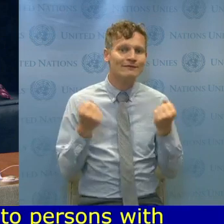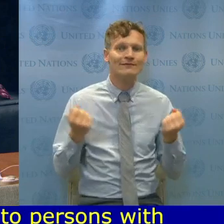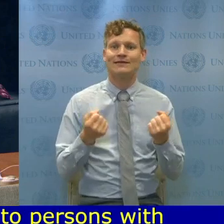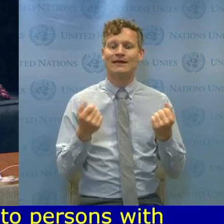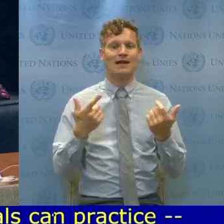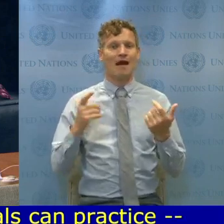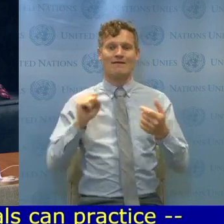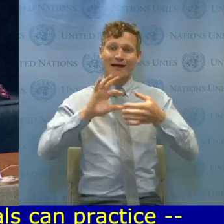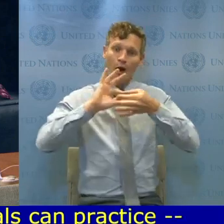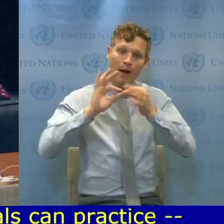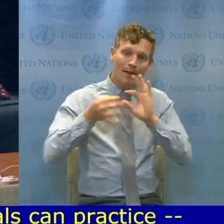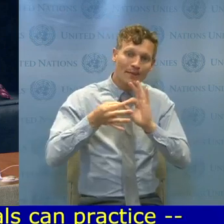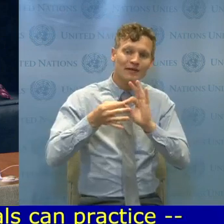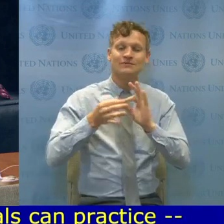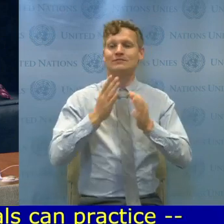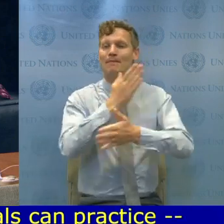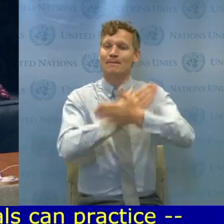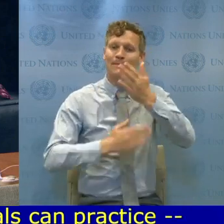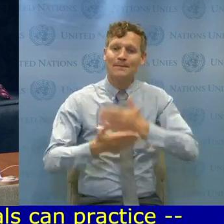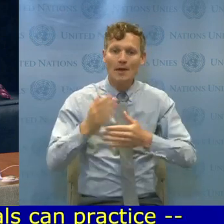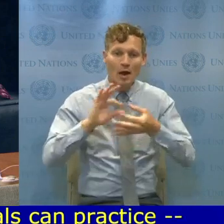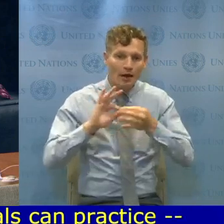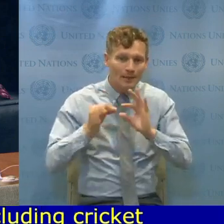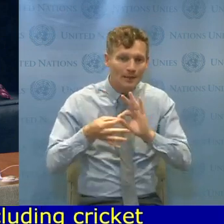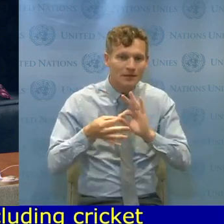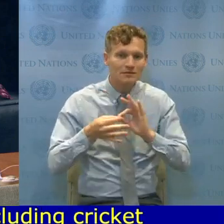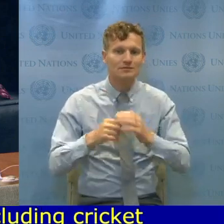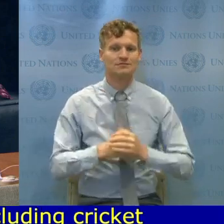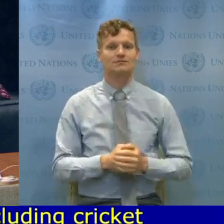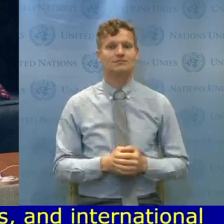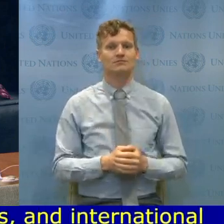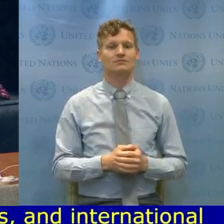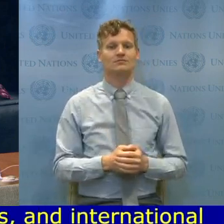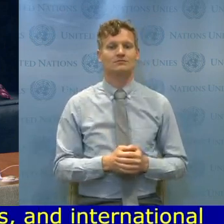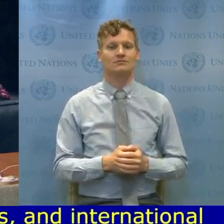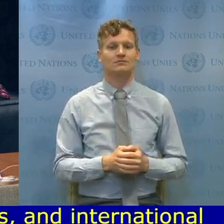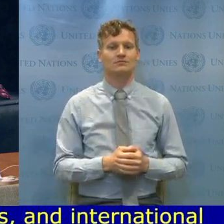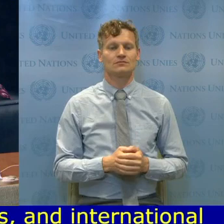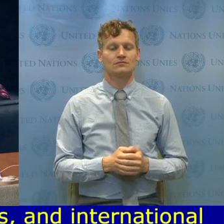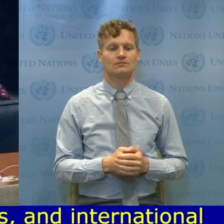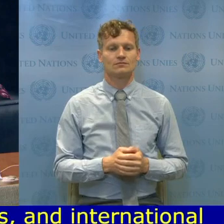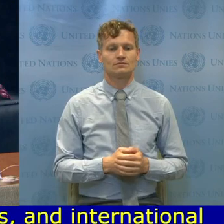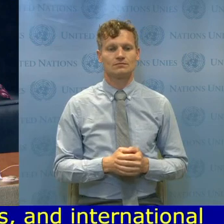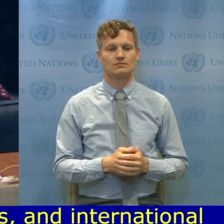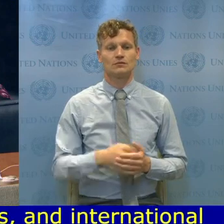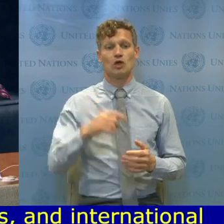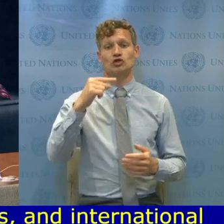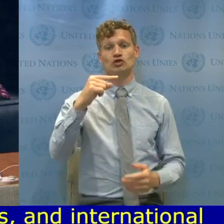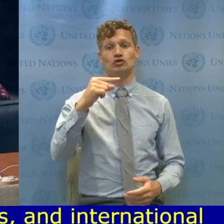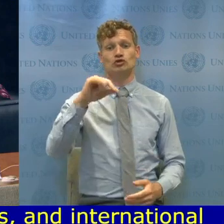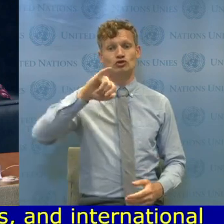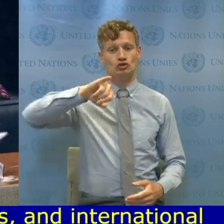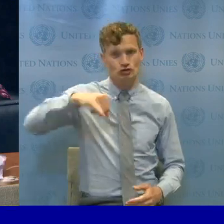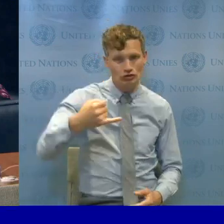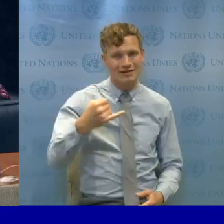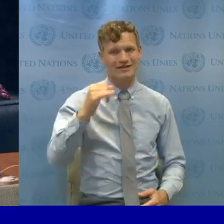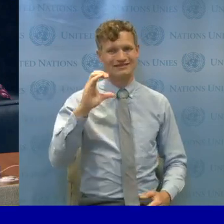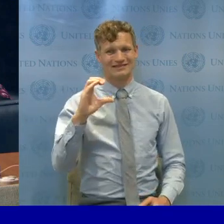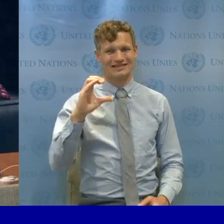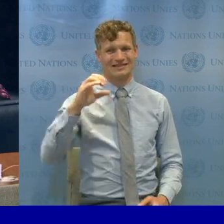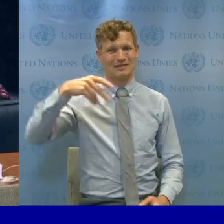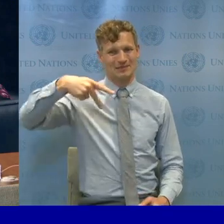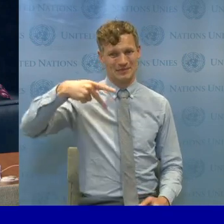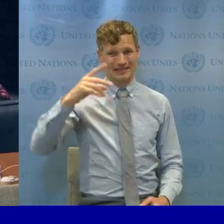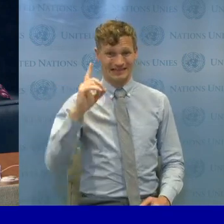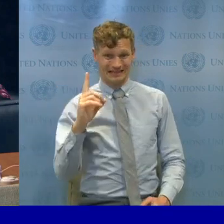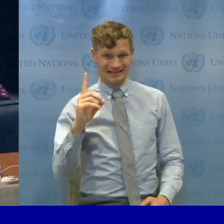Committee. JCPD has increased national awareness campaign to strengthen the education on the National